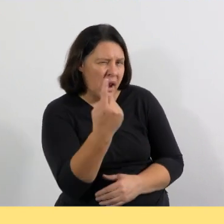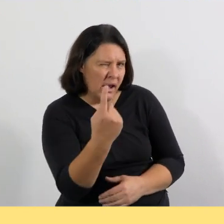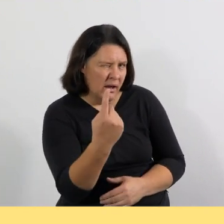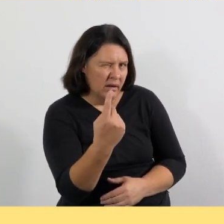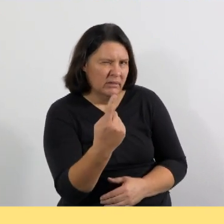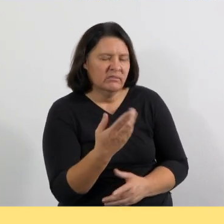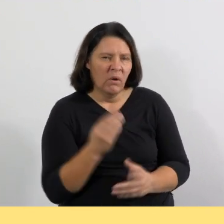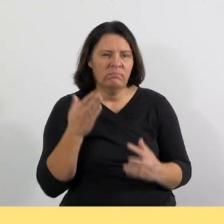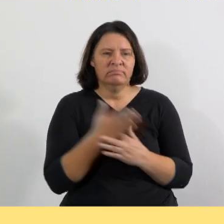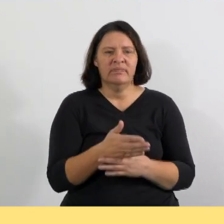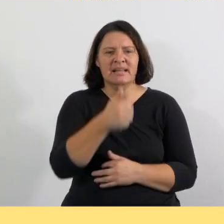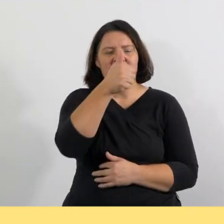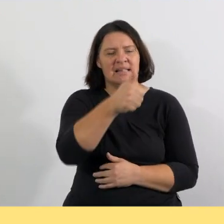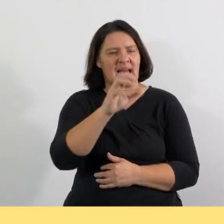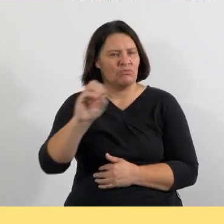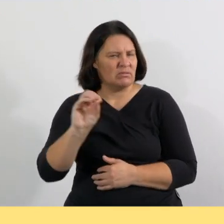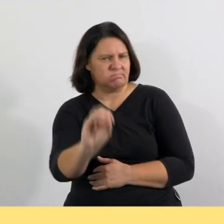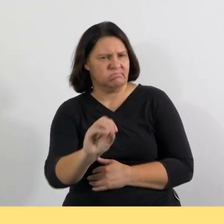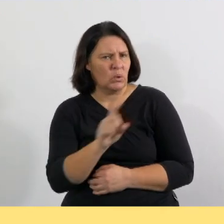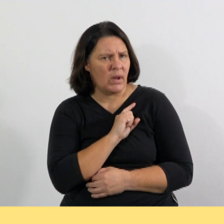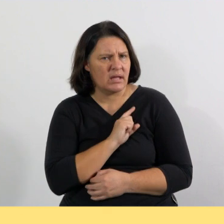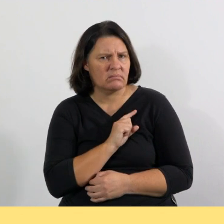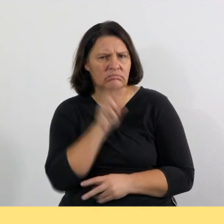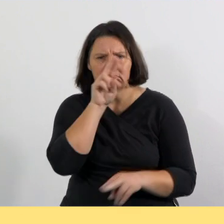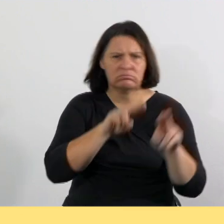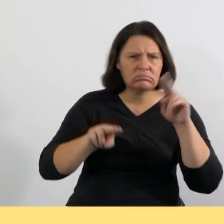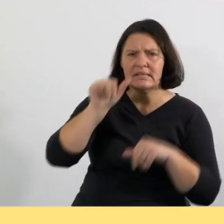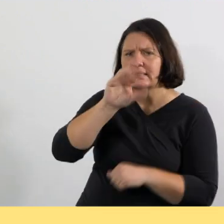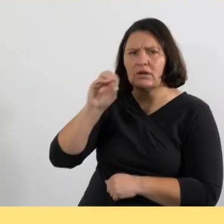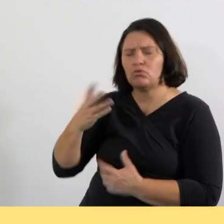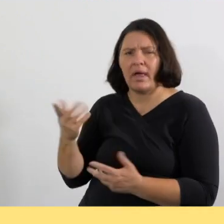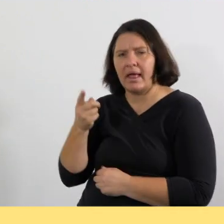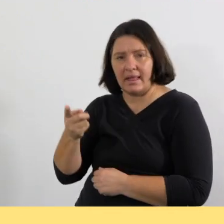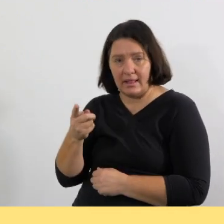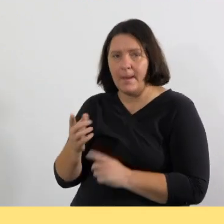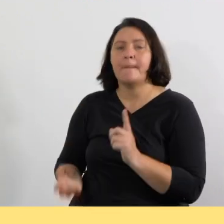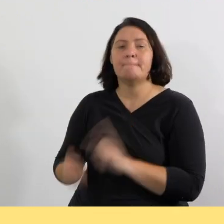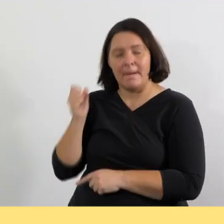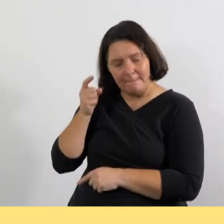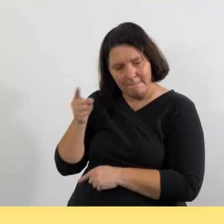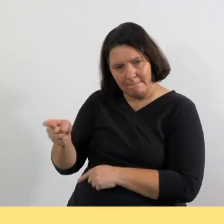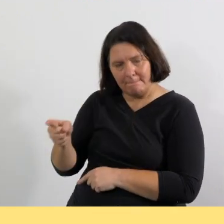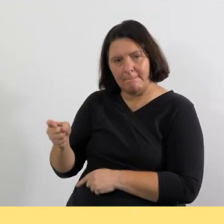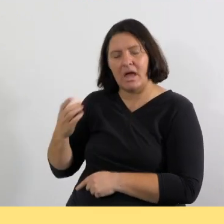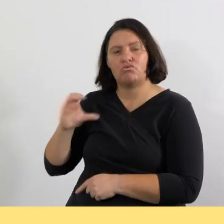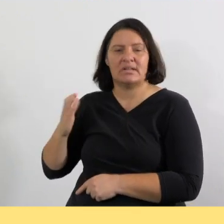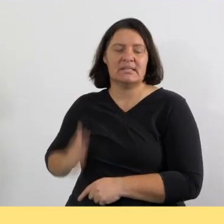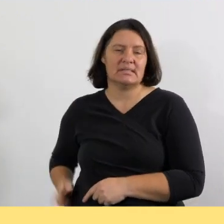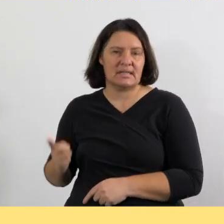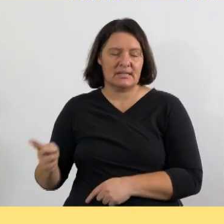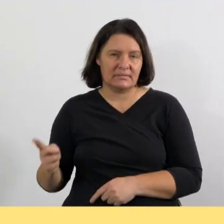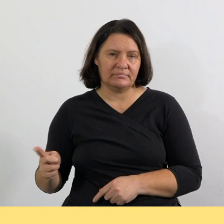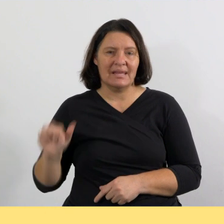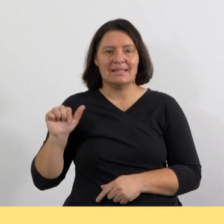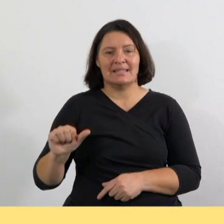for the entry of 600. We need to look for this 600. We find it on the credit